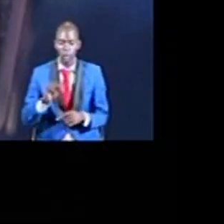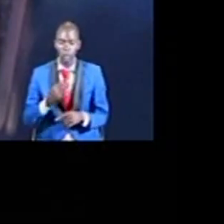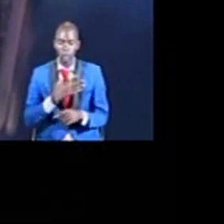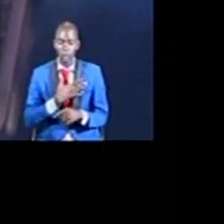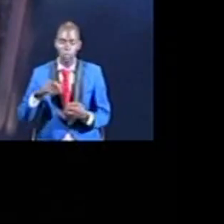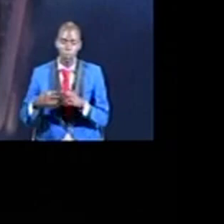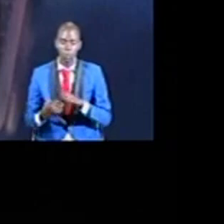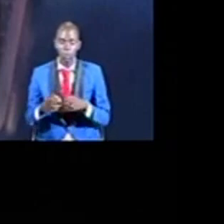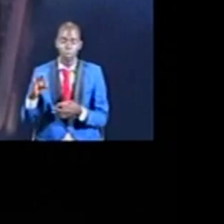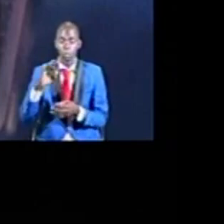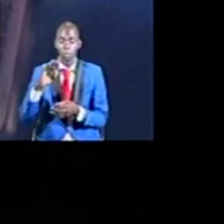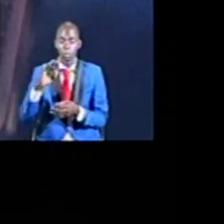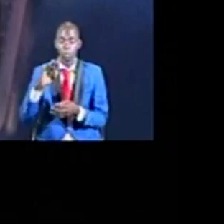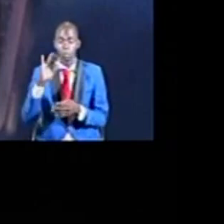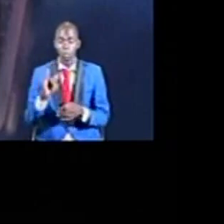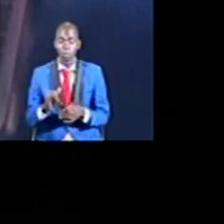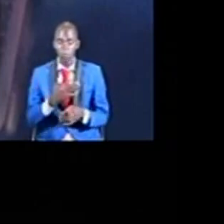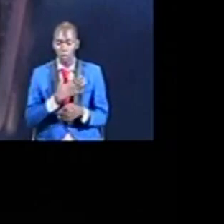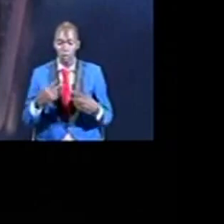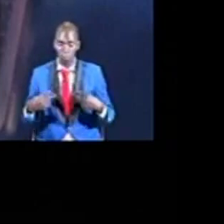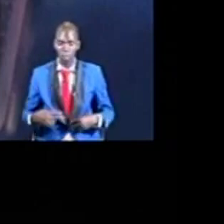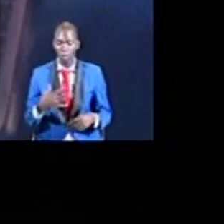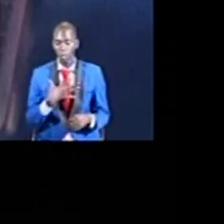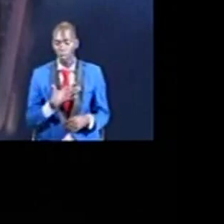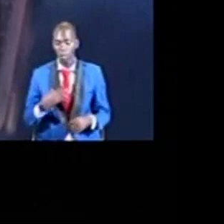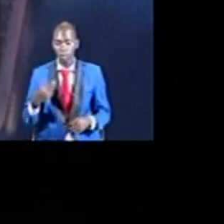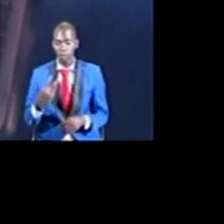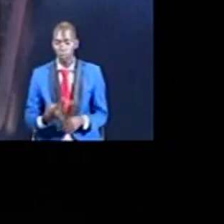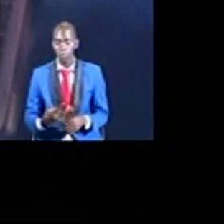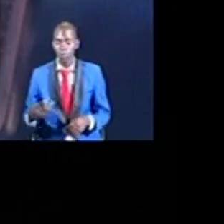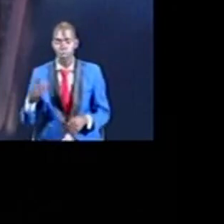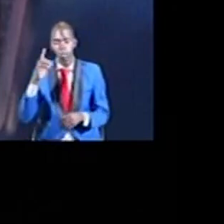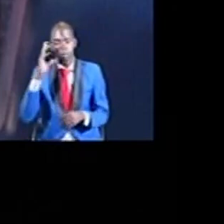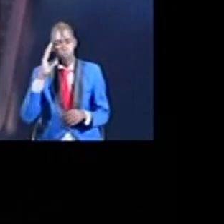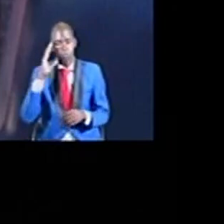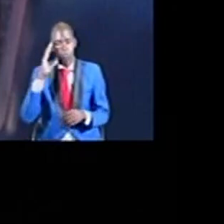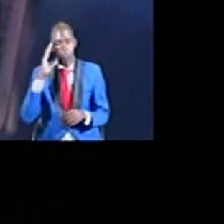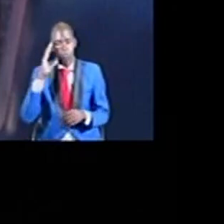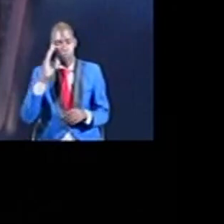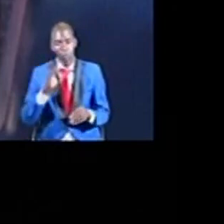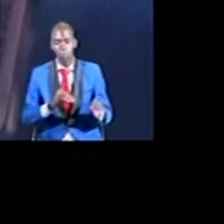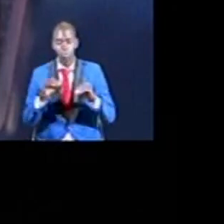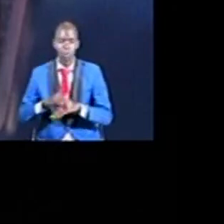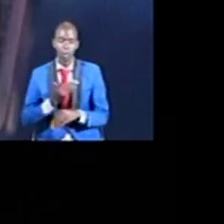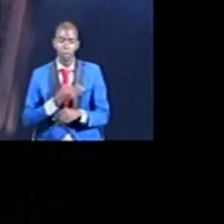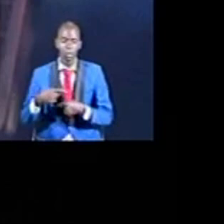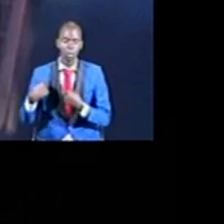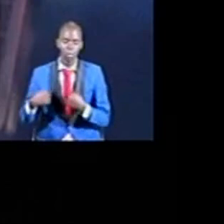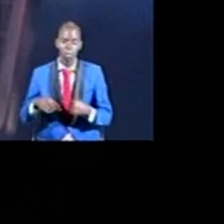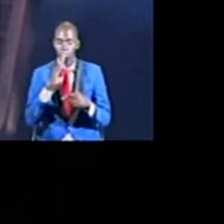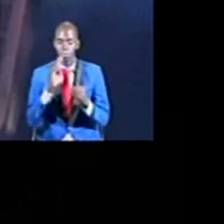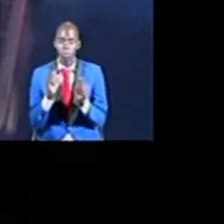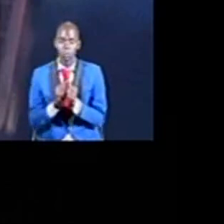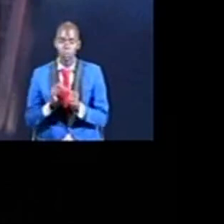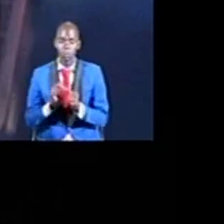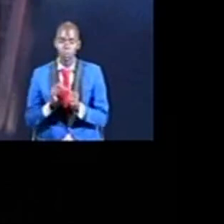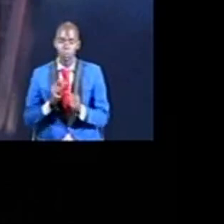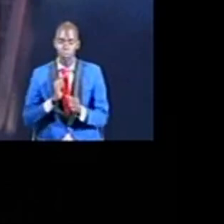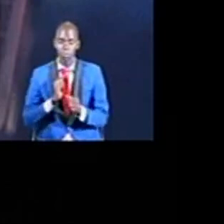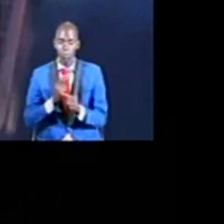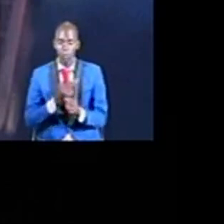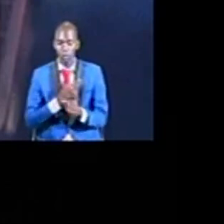and physically and materially, you will impress upon our hearts. Be with us, enlighten